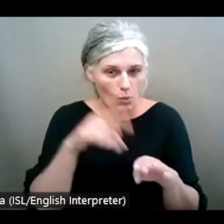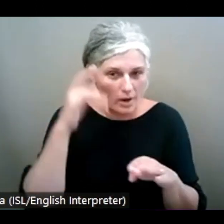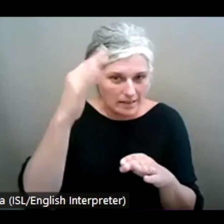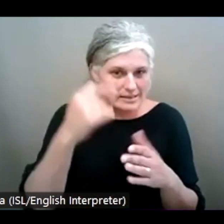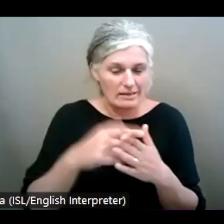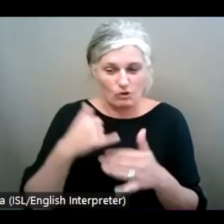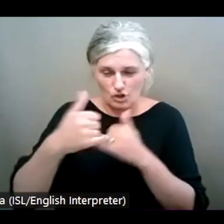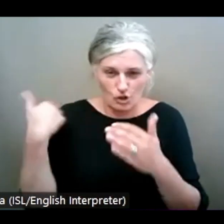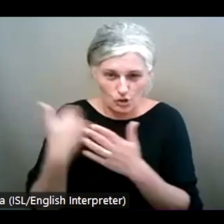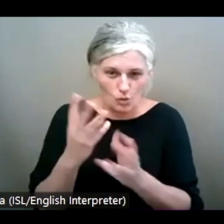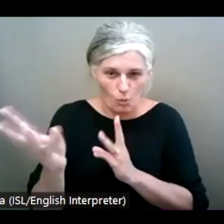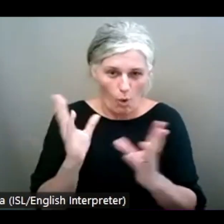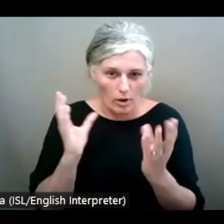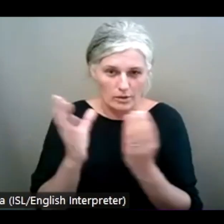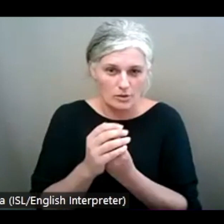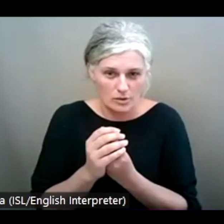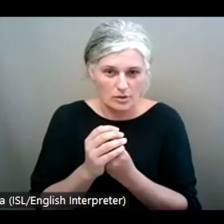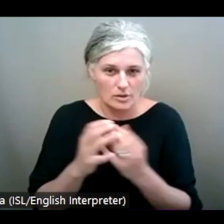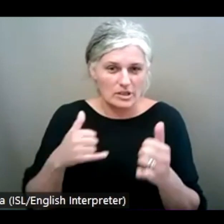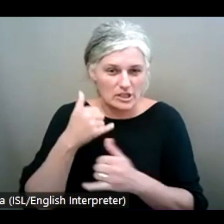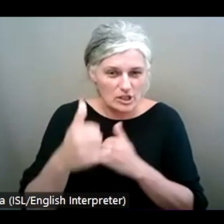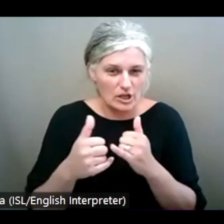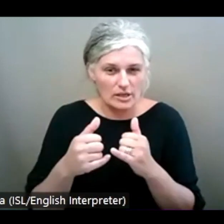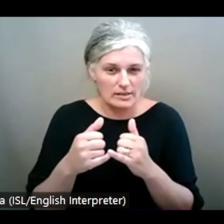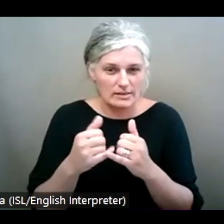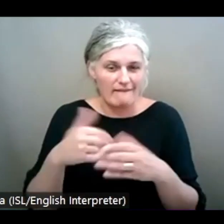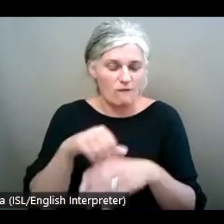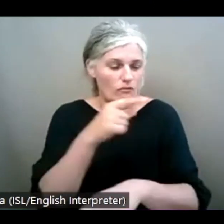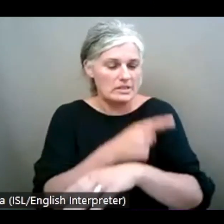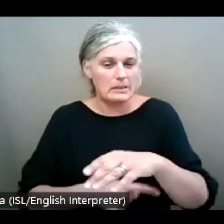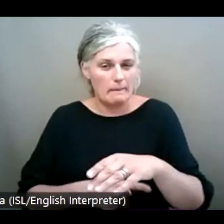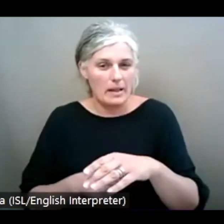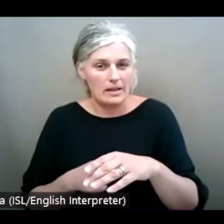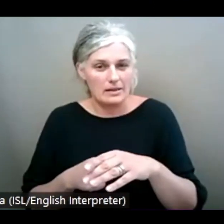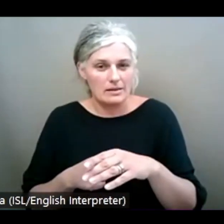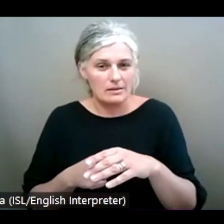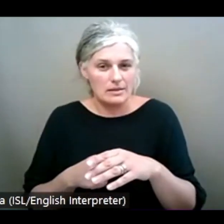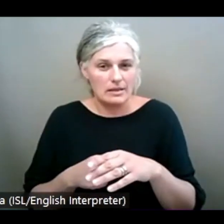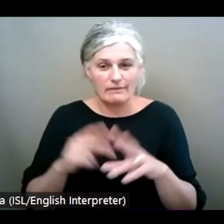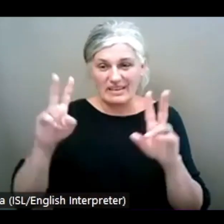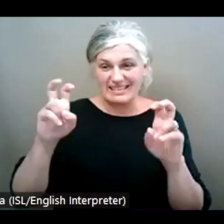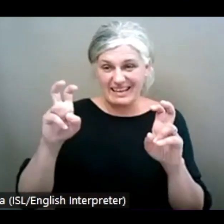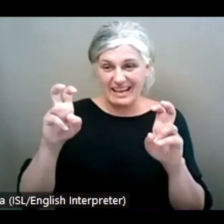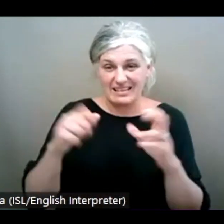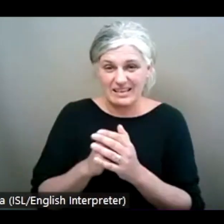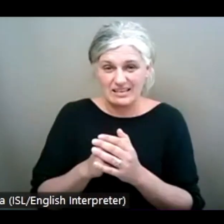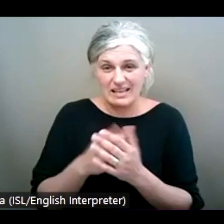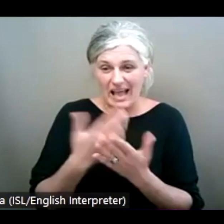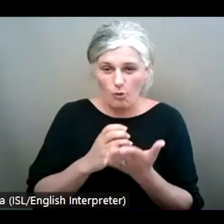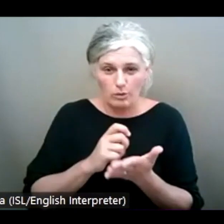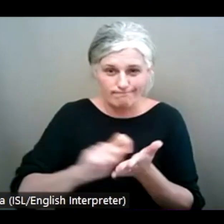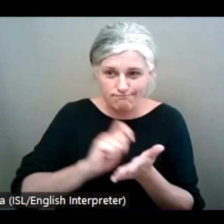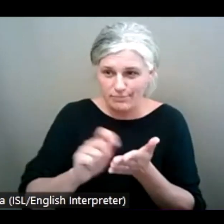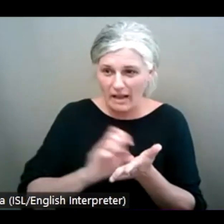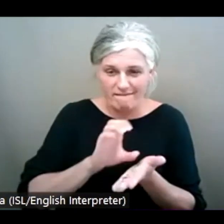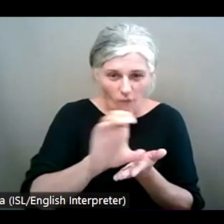years have been using the disability title to get a lot of funding. I mean,